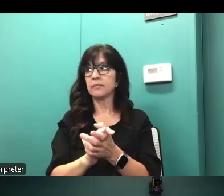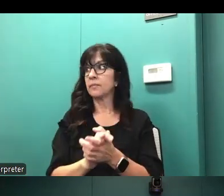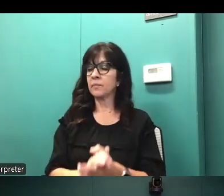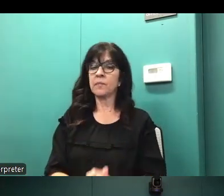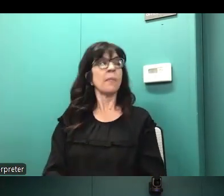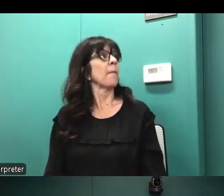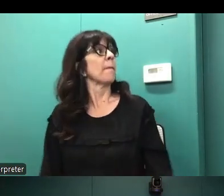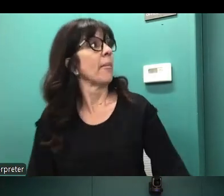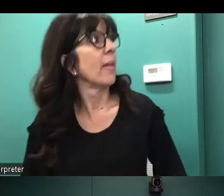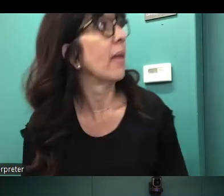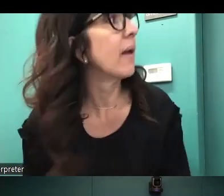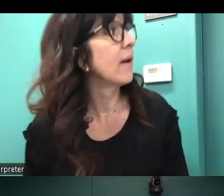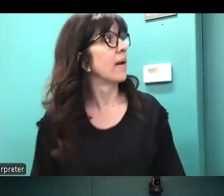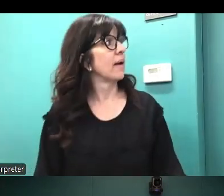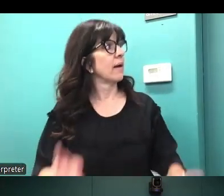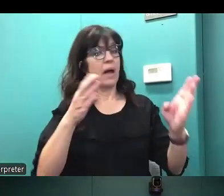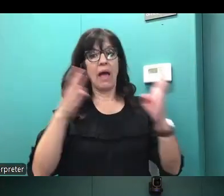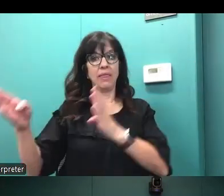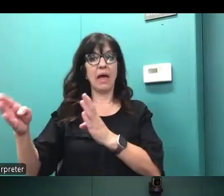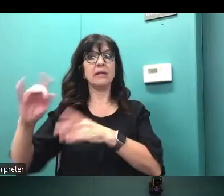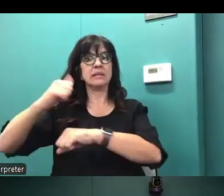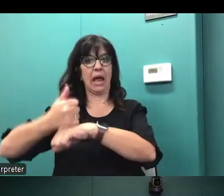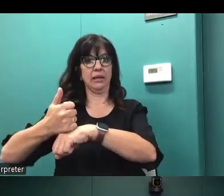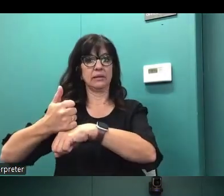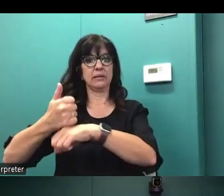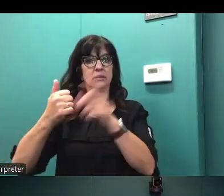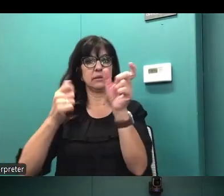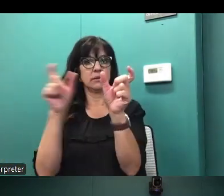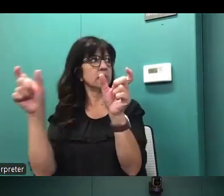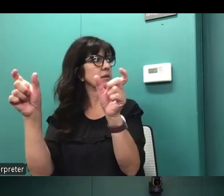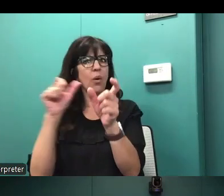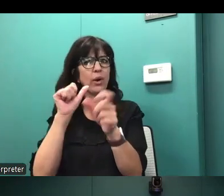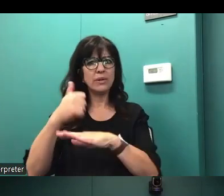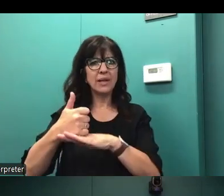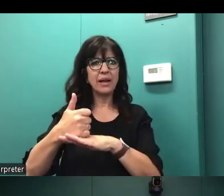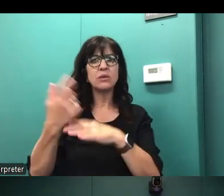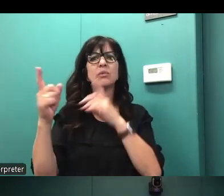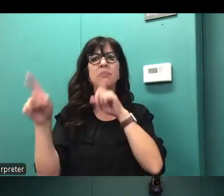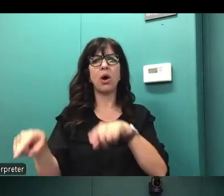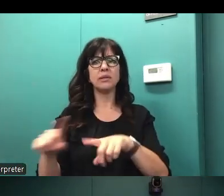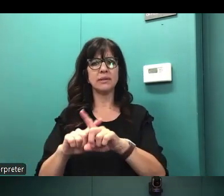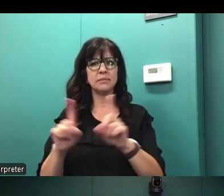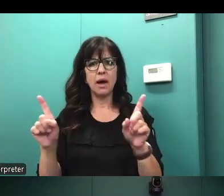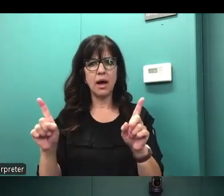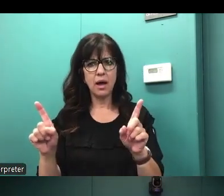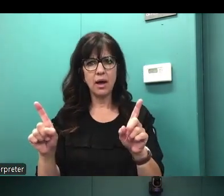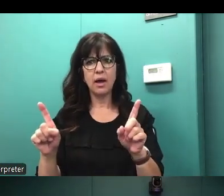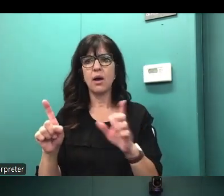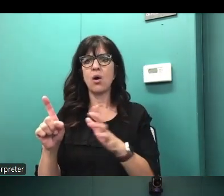And then I usually go into settings. I don't go into settings. No. It's in responses, but viewing individual.